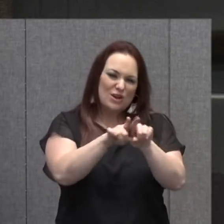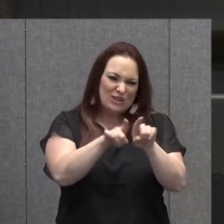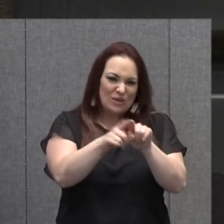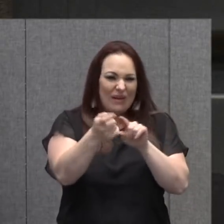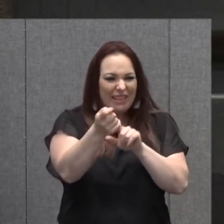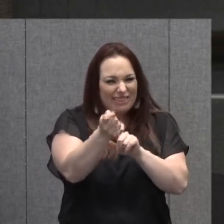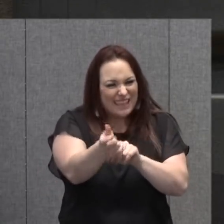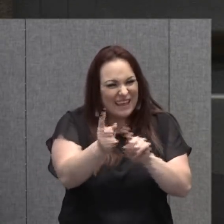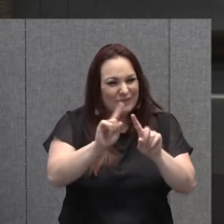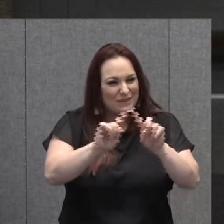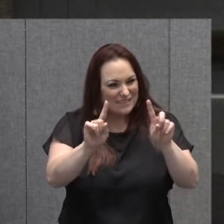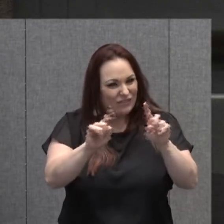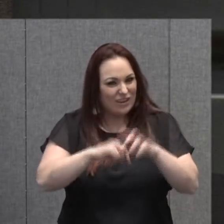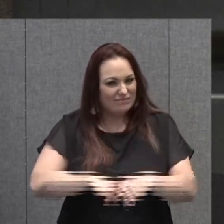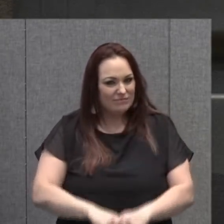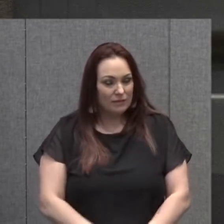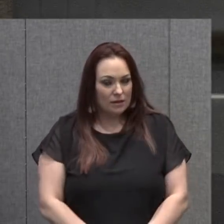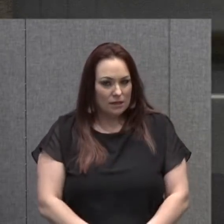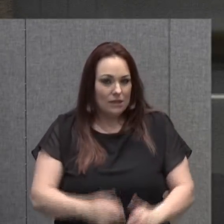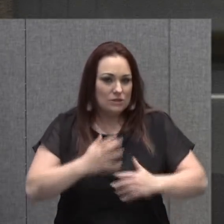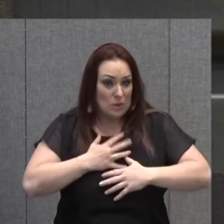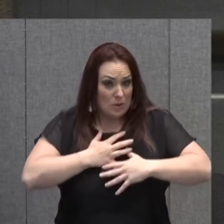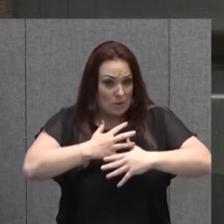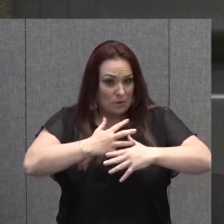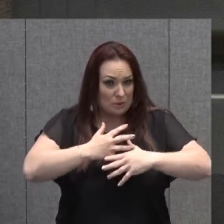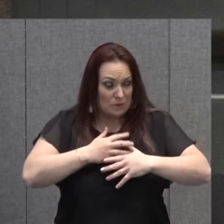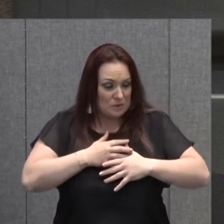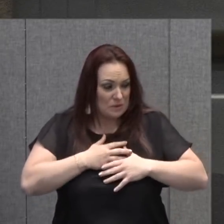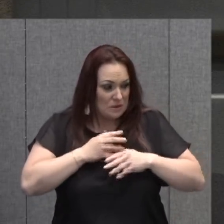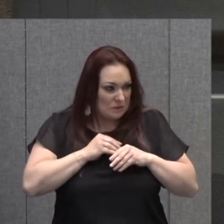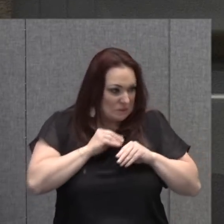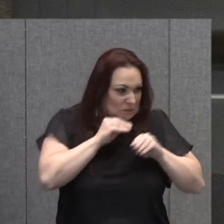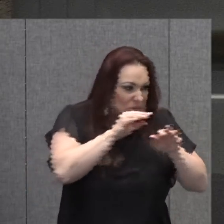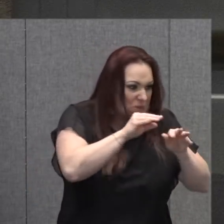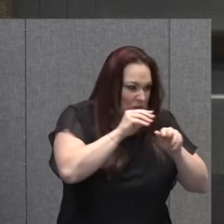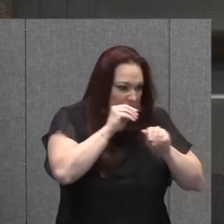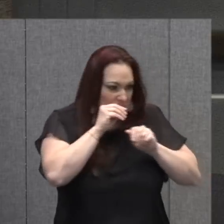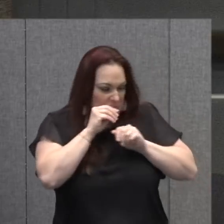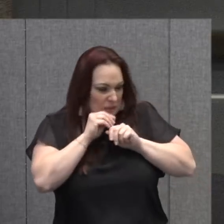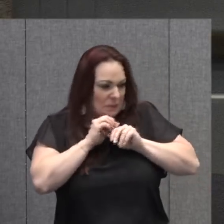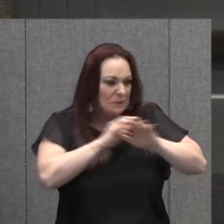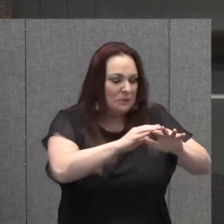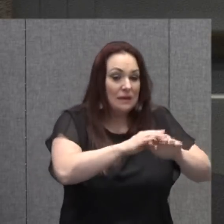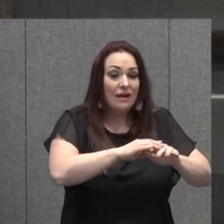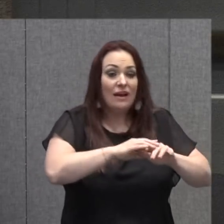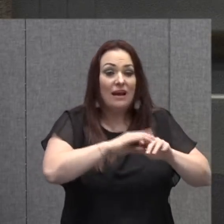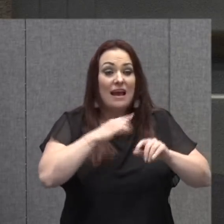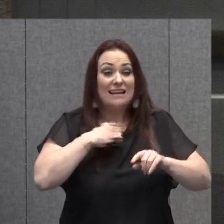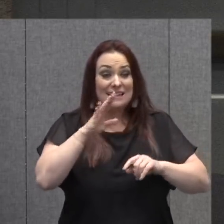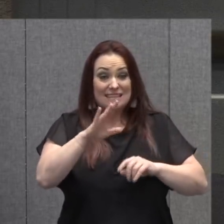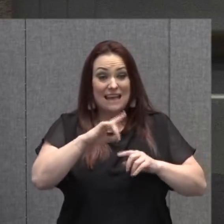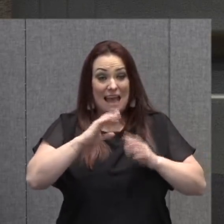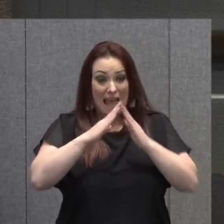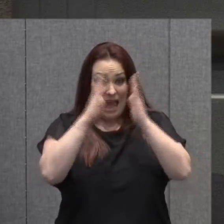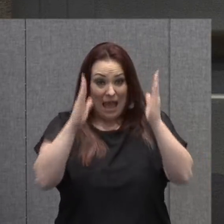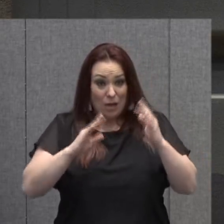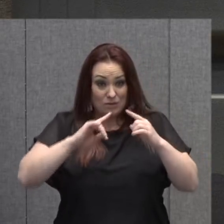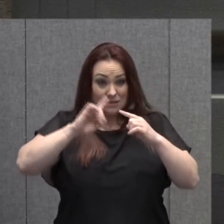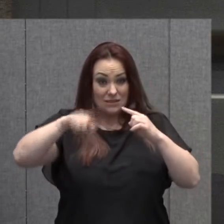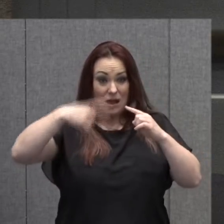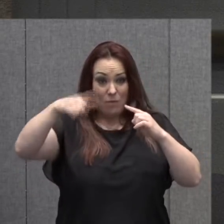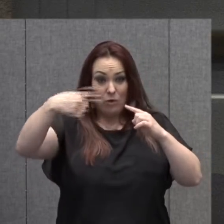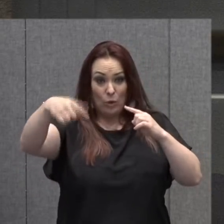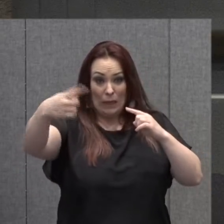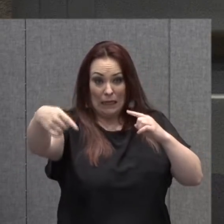different. And he huffed and he puffed and he blew the little tumbleweed house away. But in all